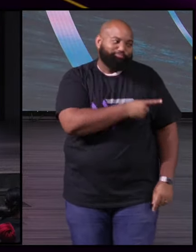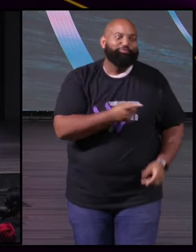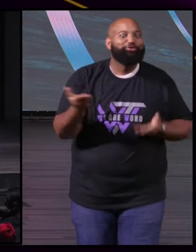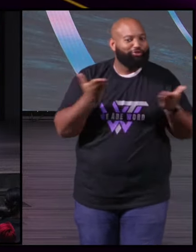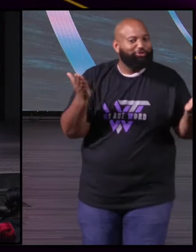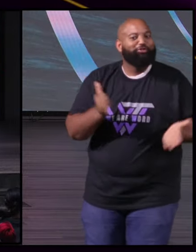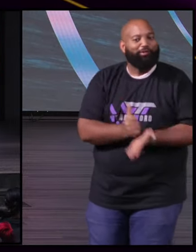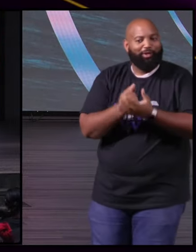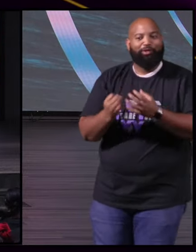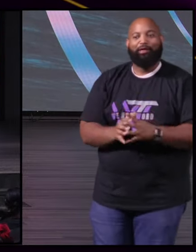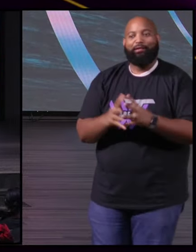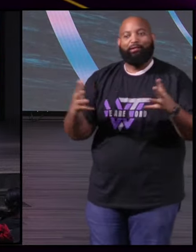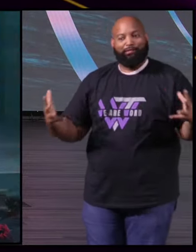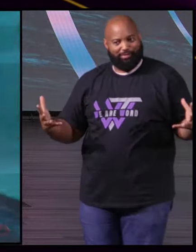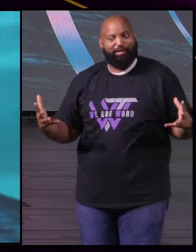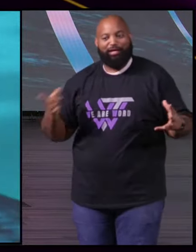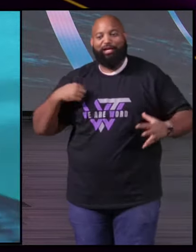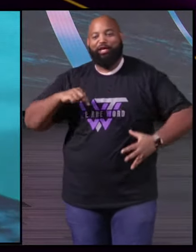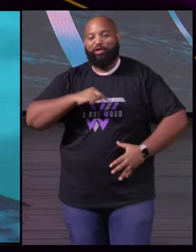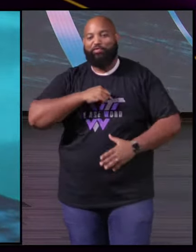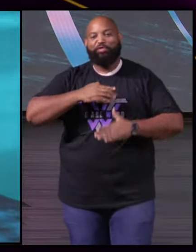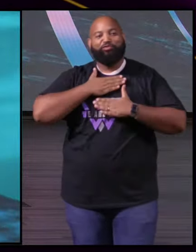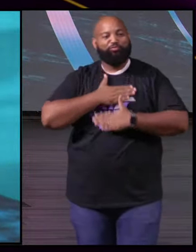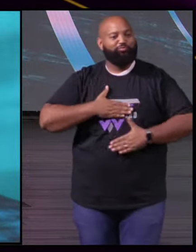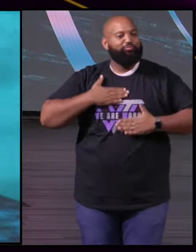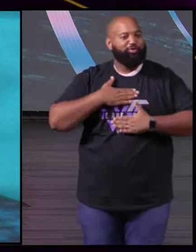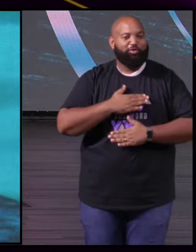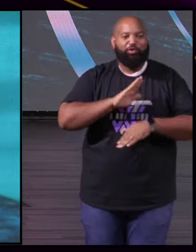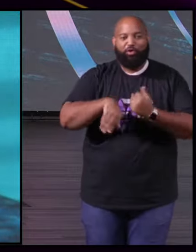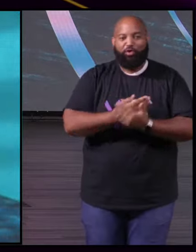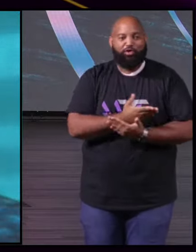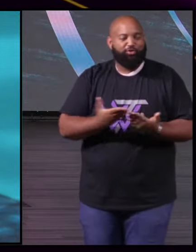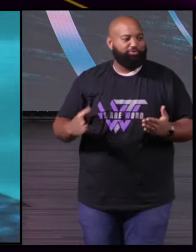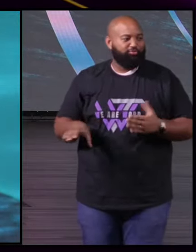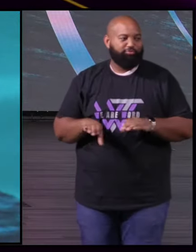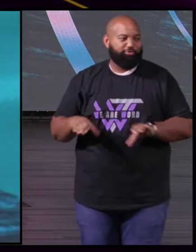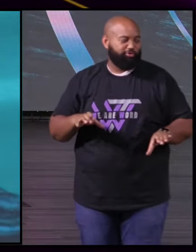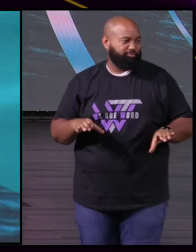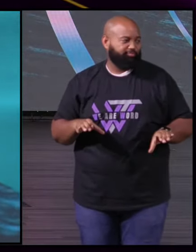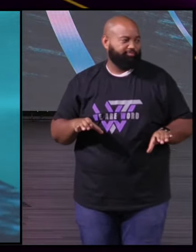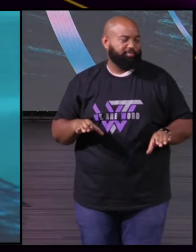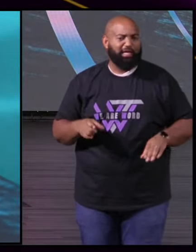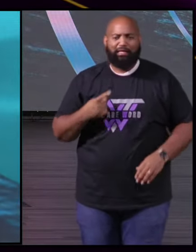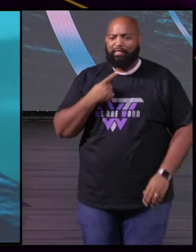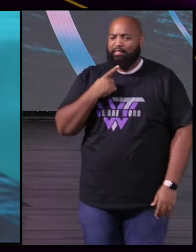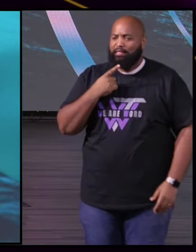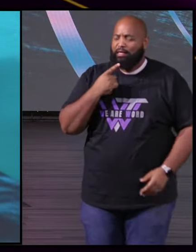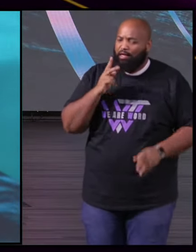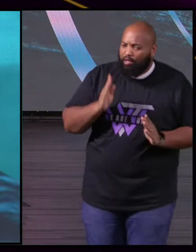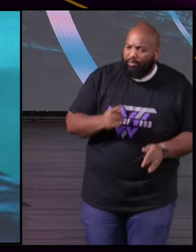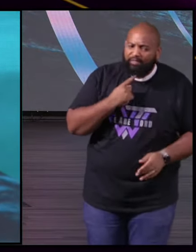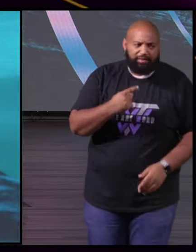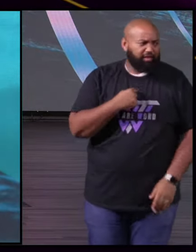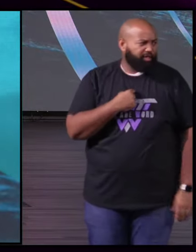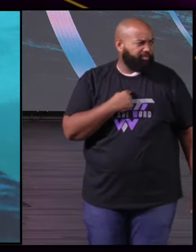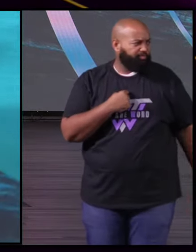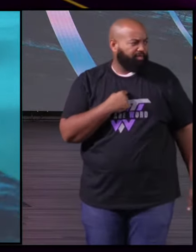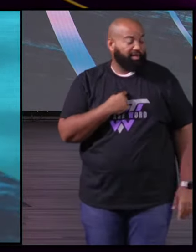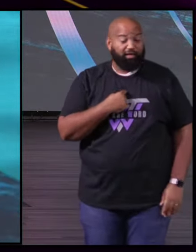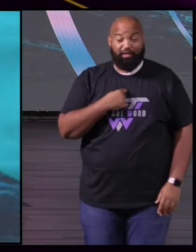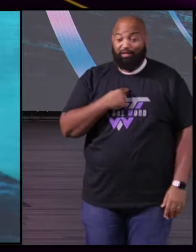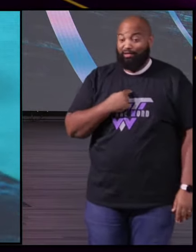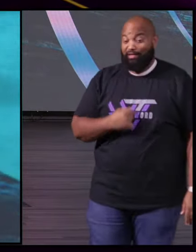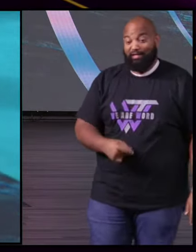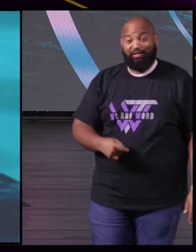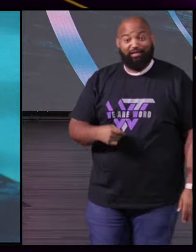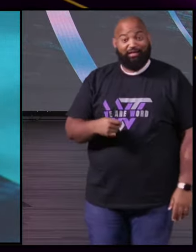a lot of work this weekend, and we appreciate all that you did. I had someone say to me over the course of the weekend, if it wasn't for